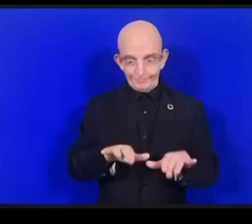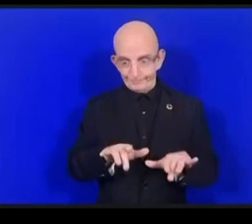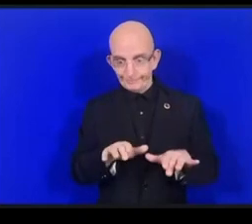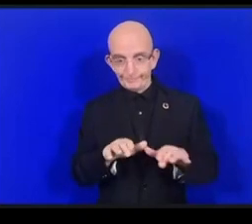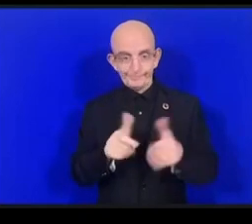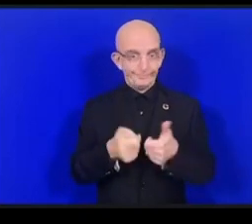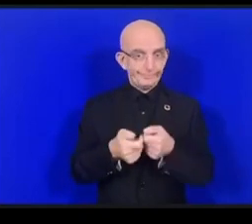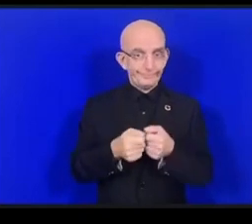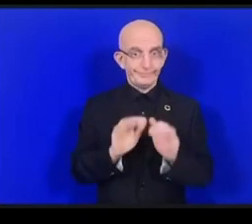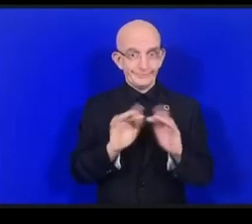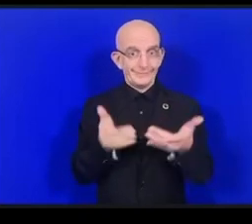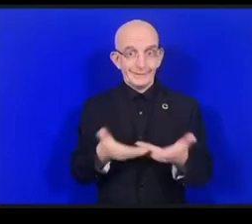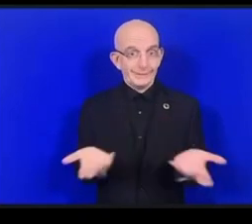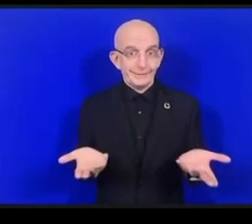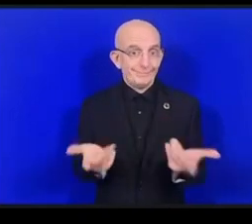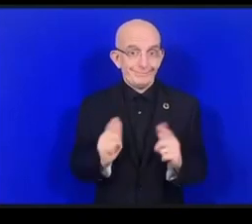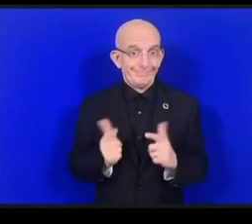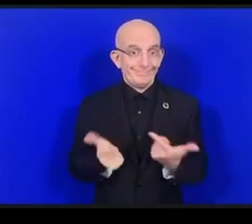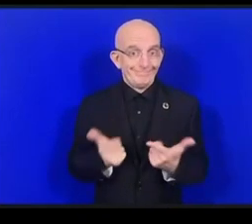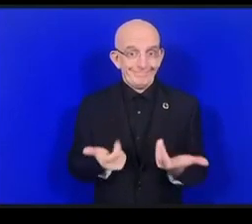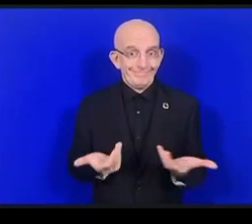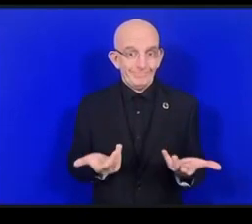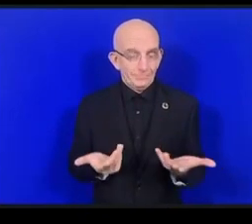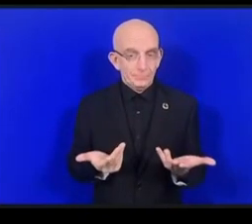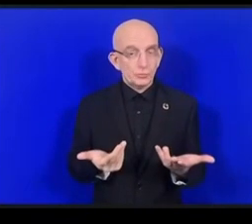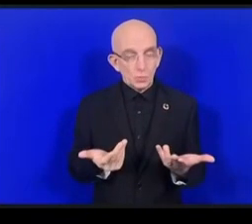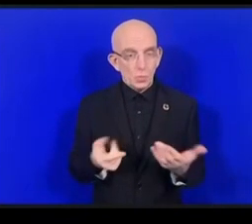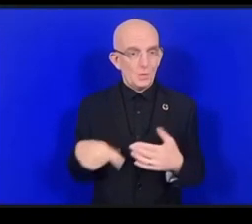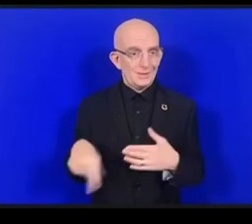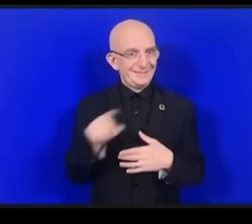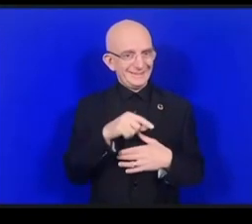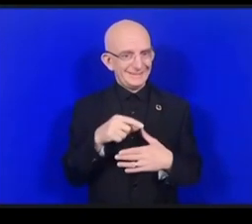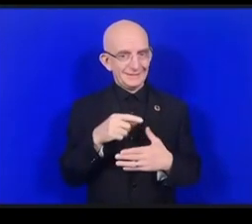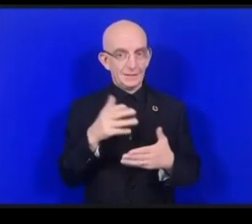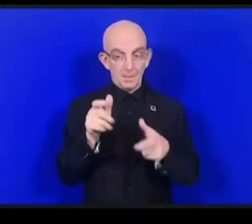People with disability in Japan have both